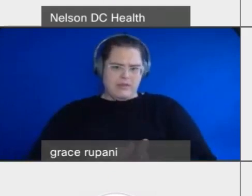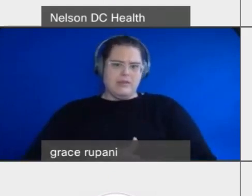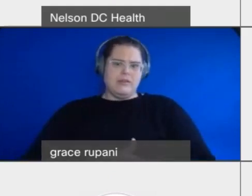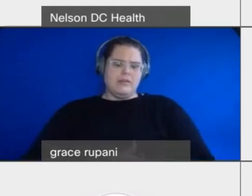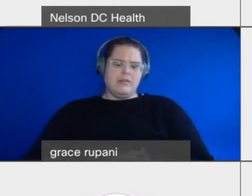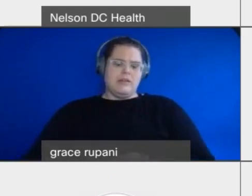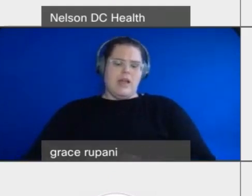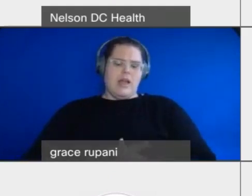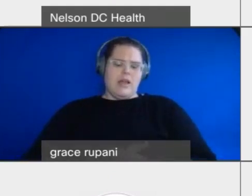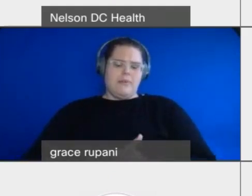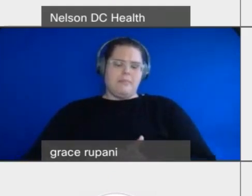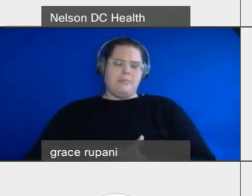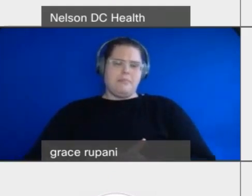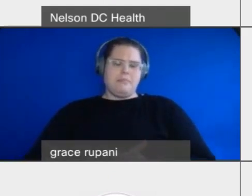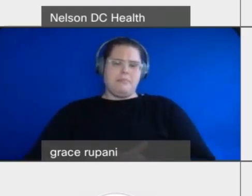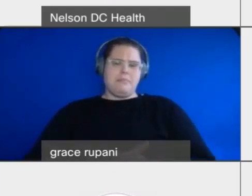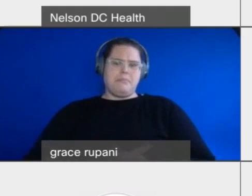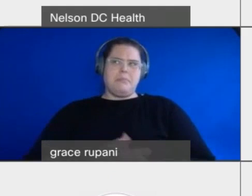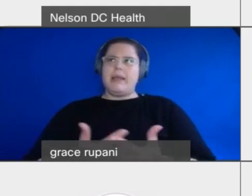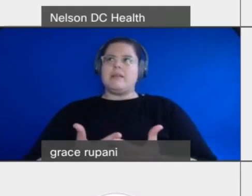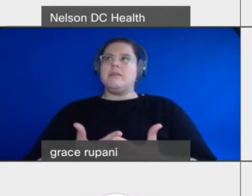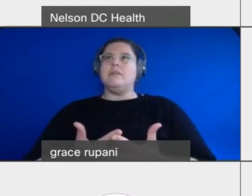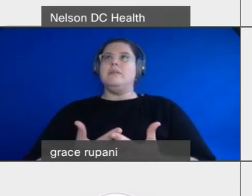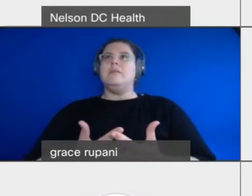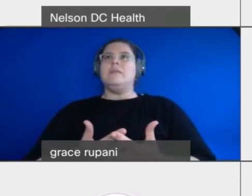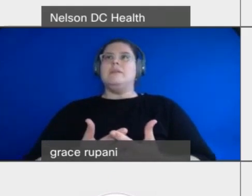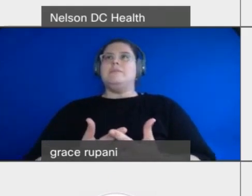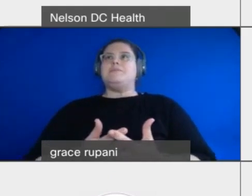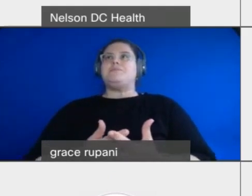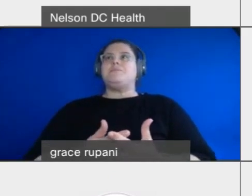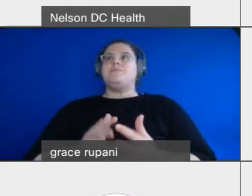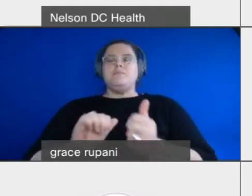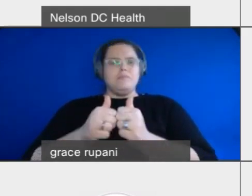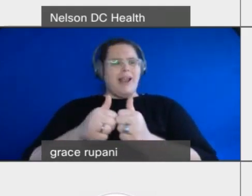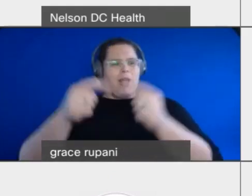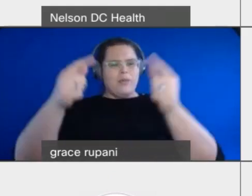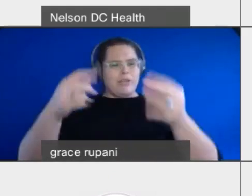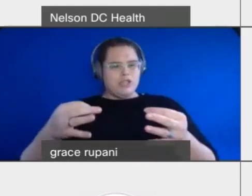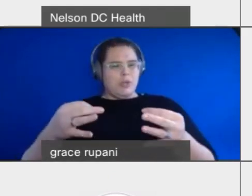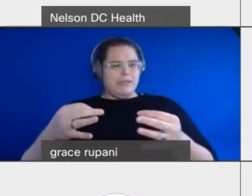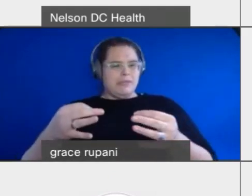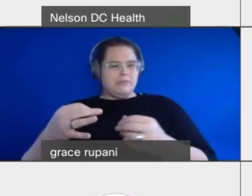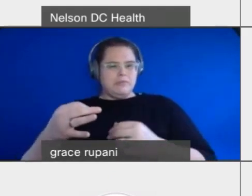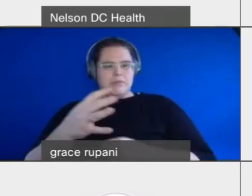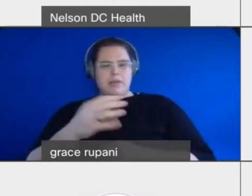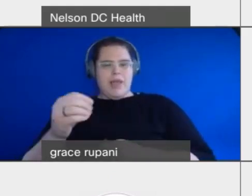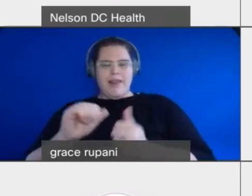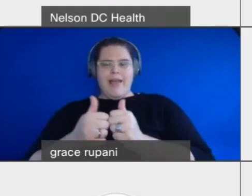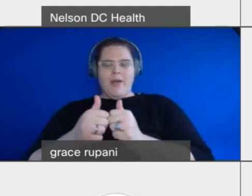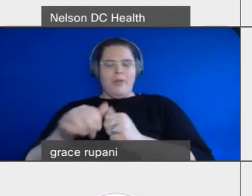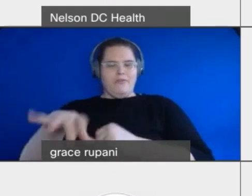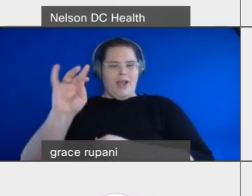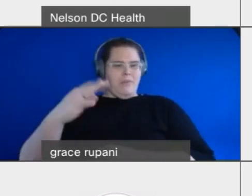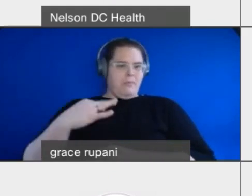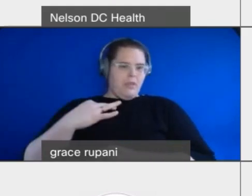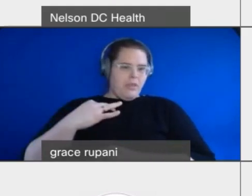Who makes that definition, like exactly how the determination is made and how someone will register at that point. I'm not as